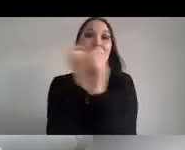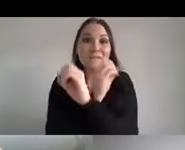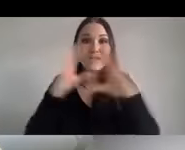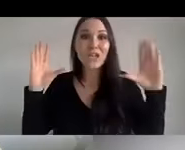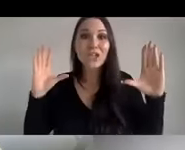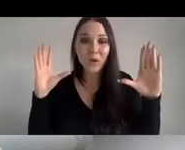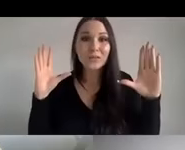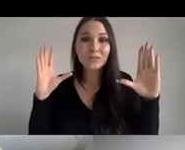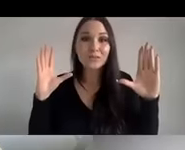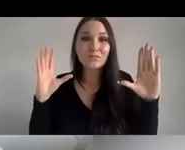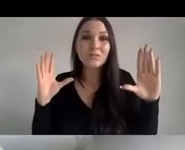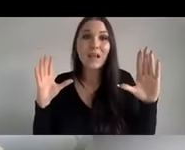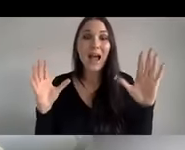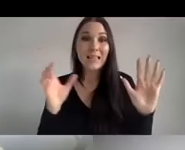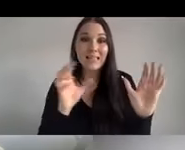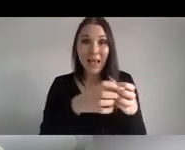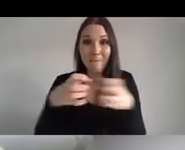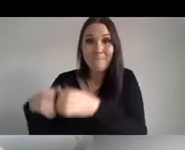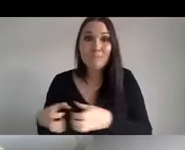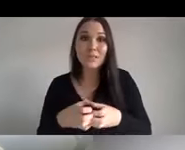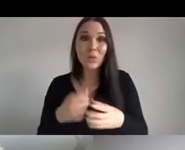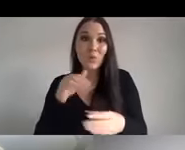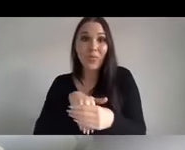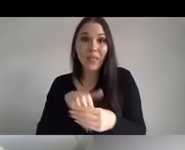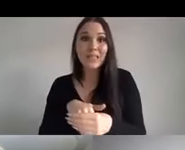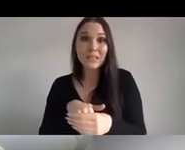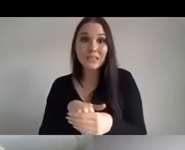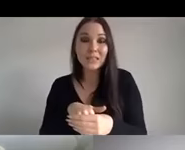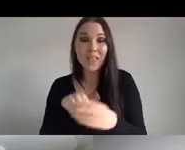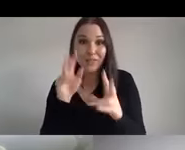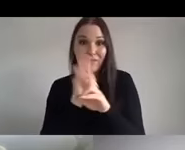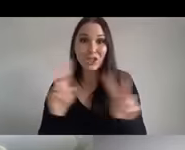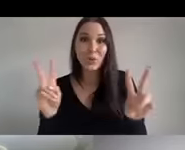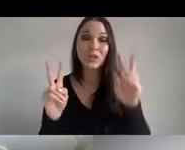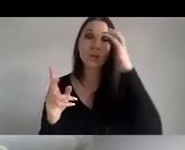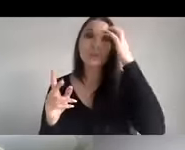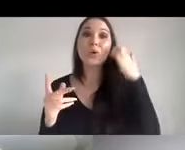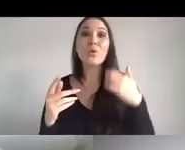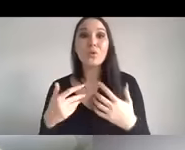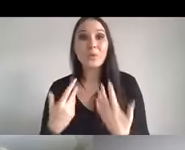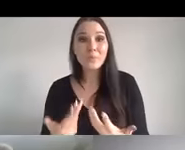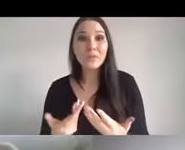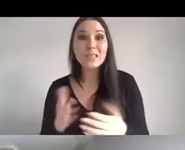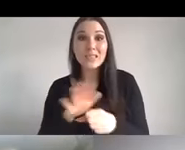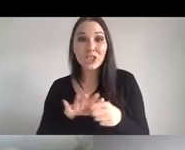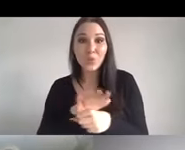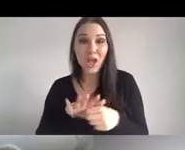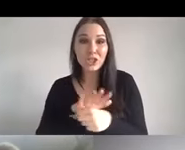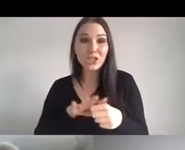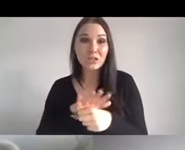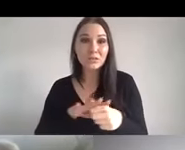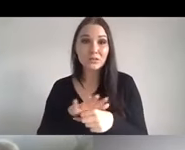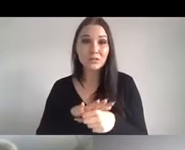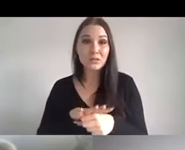have computer vision teams within them. So, you know, you're kind of reaching these situations where I